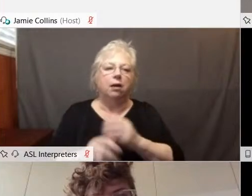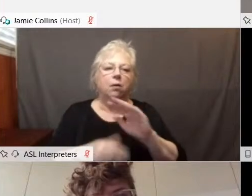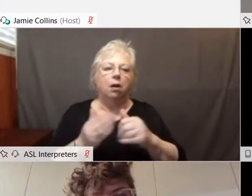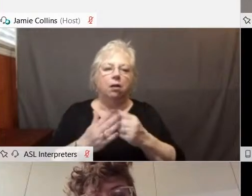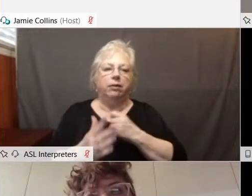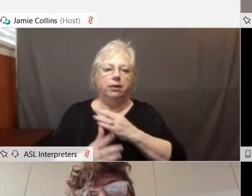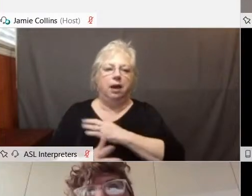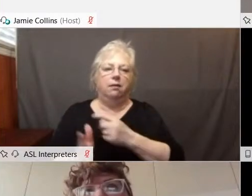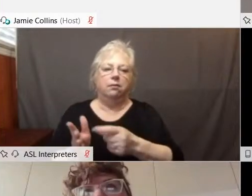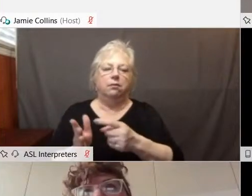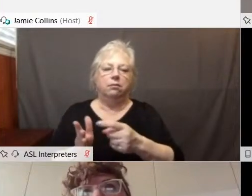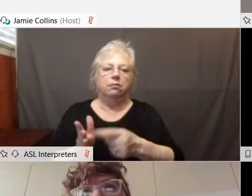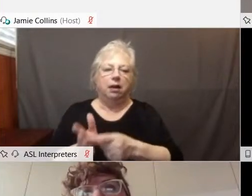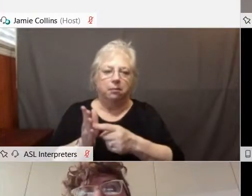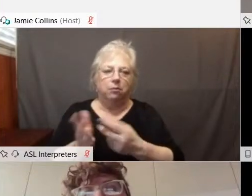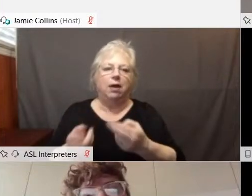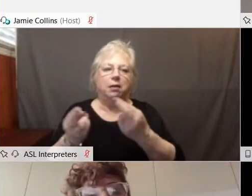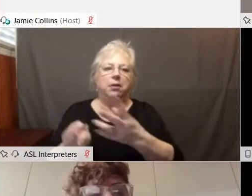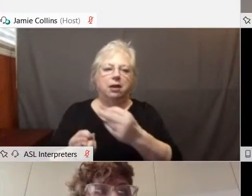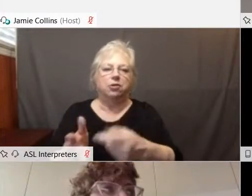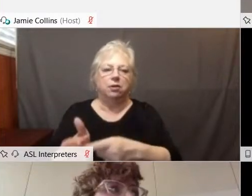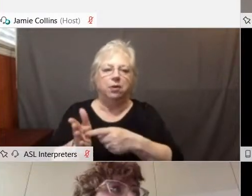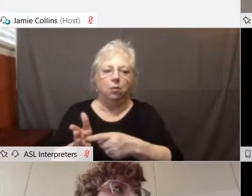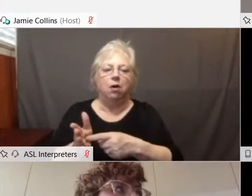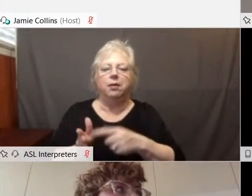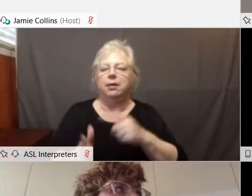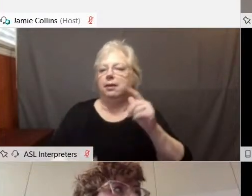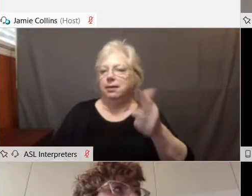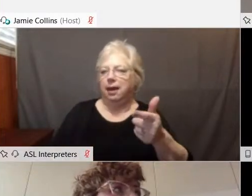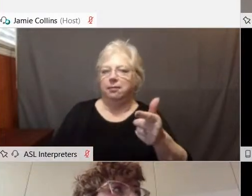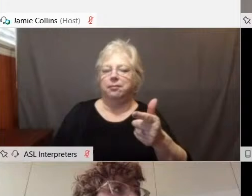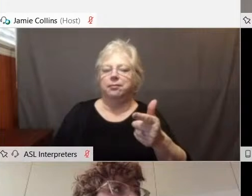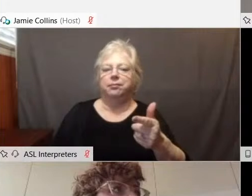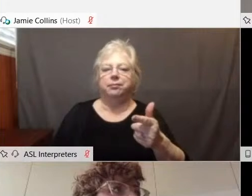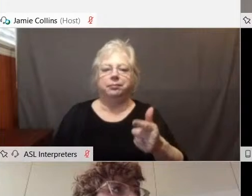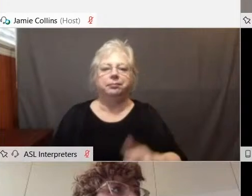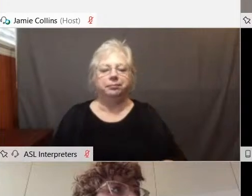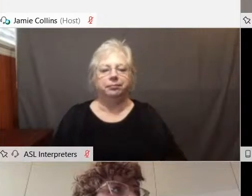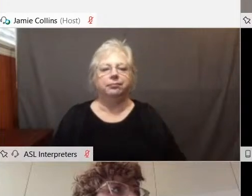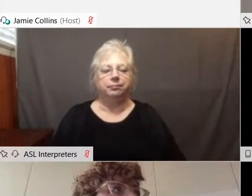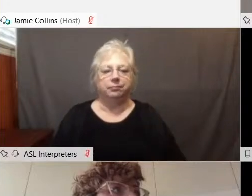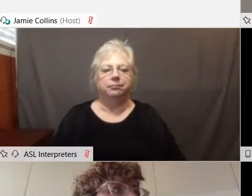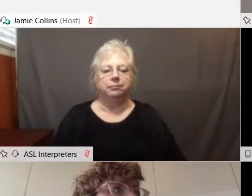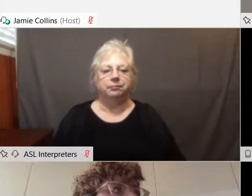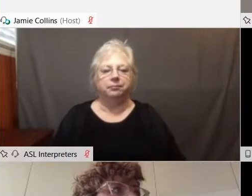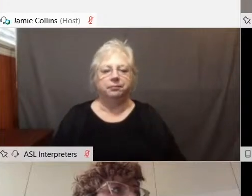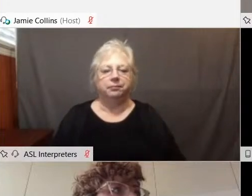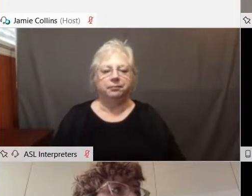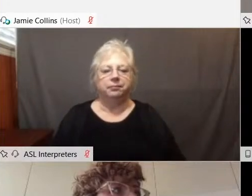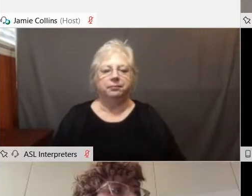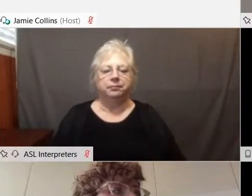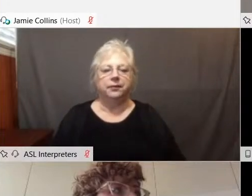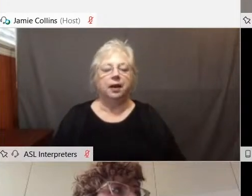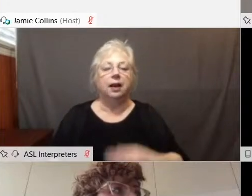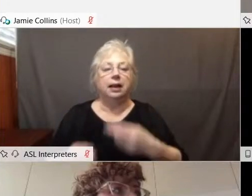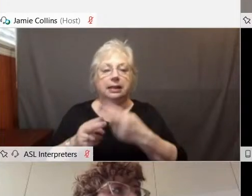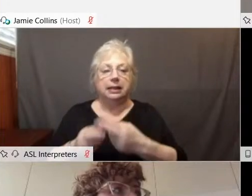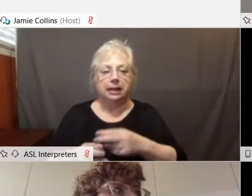conditions. Second. Here a second. Would you read the... Roll call